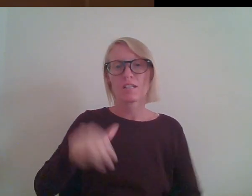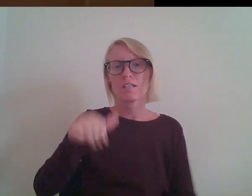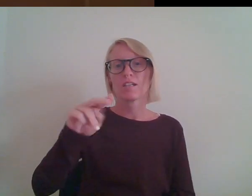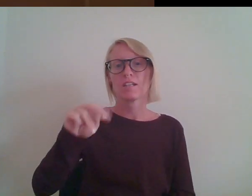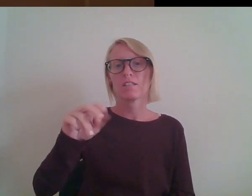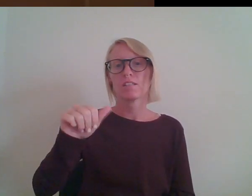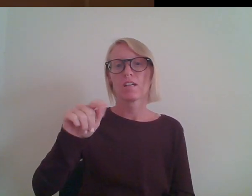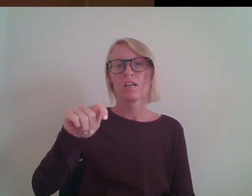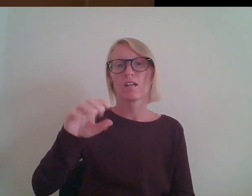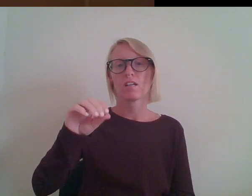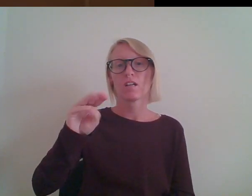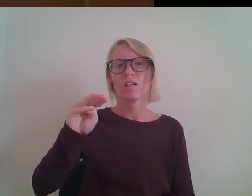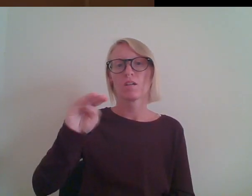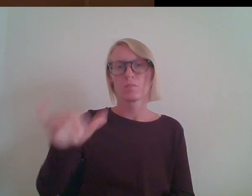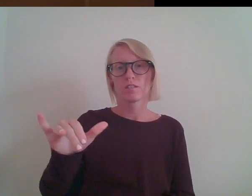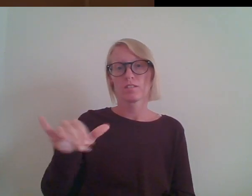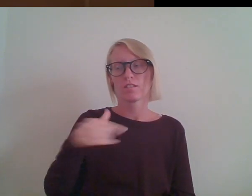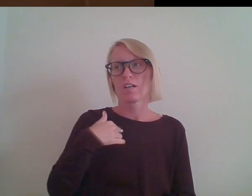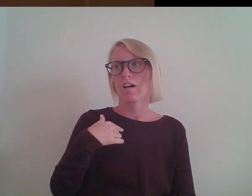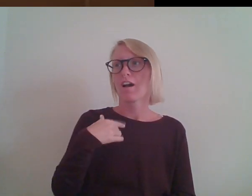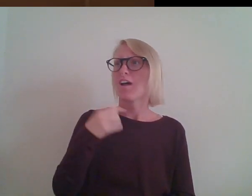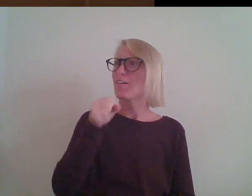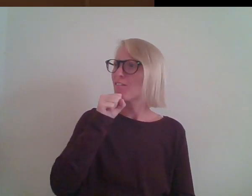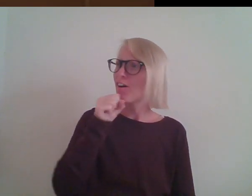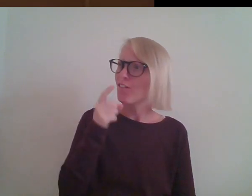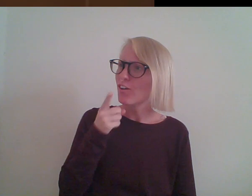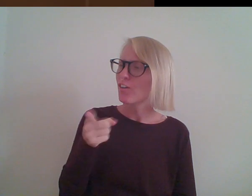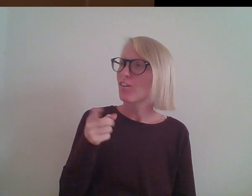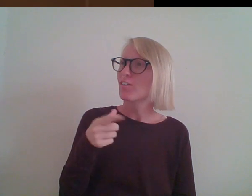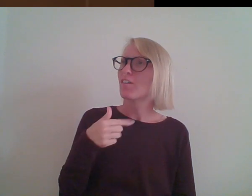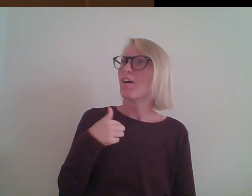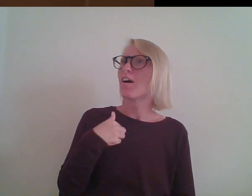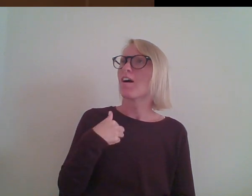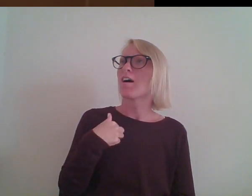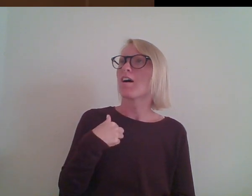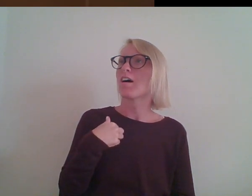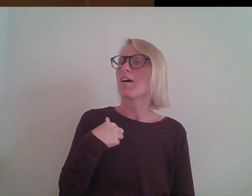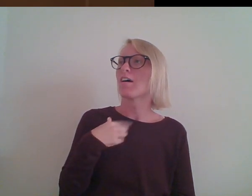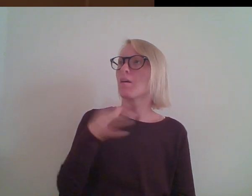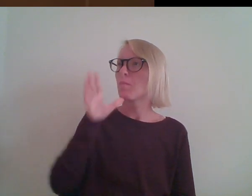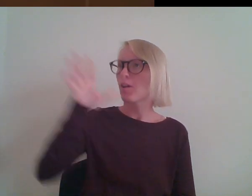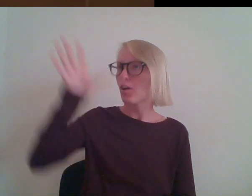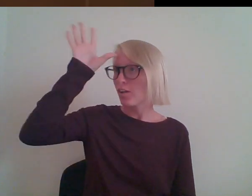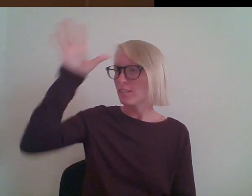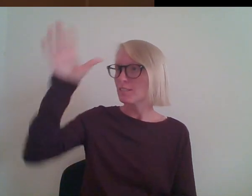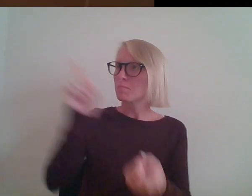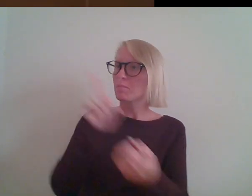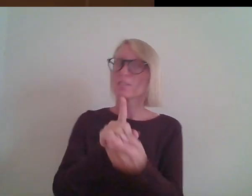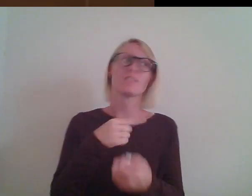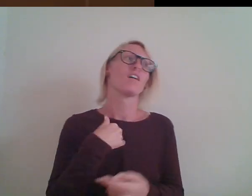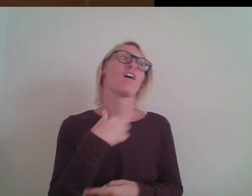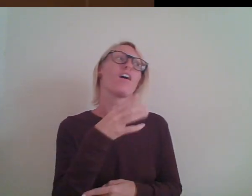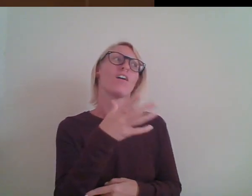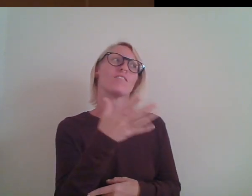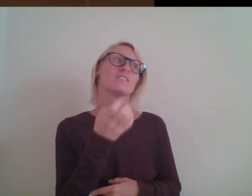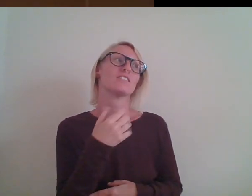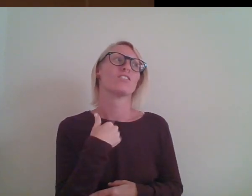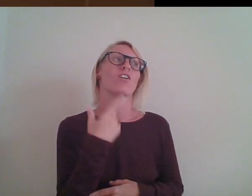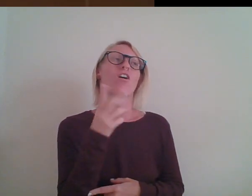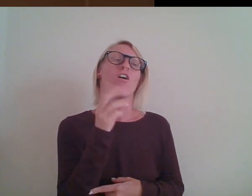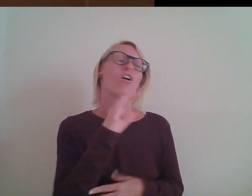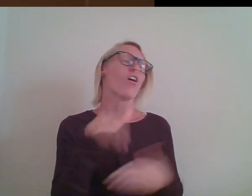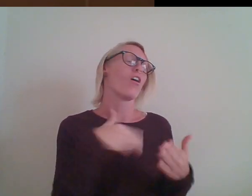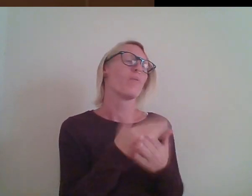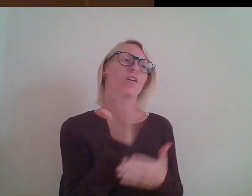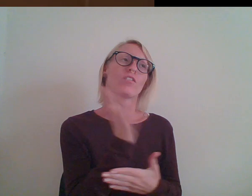met her parents. Says, I've heard so much about you. I hear every lecture you've given. She would come home, sit around the dinner table,